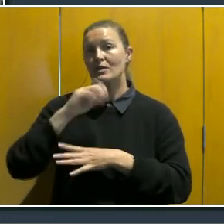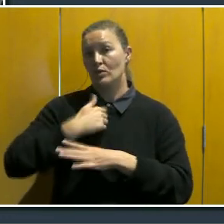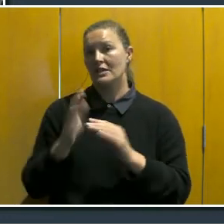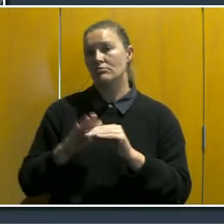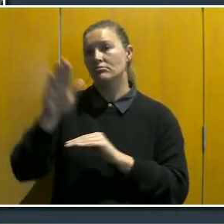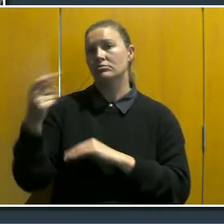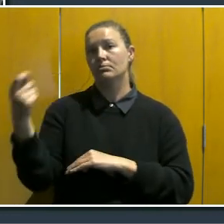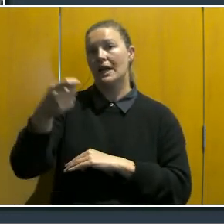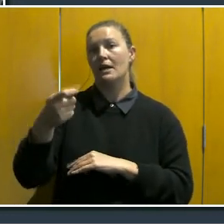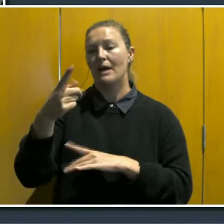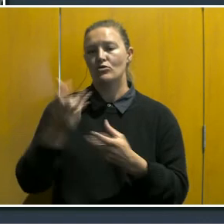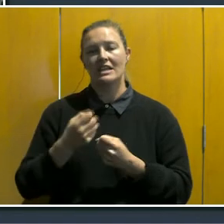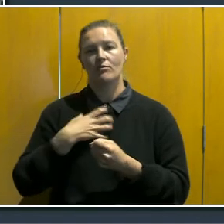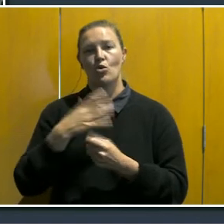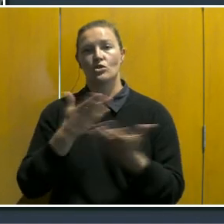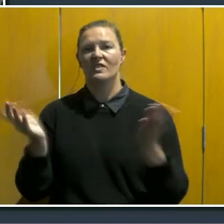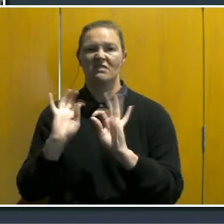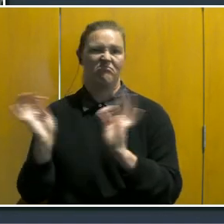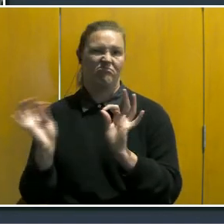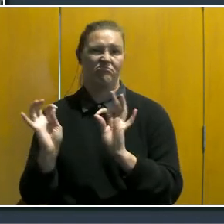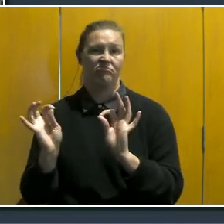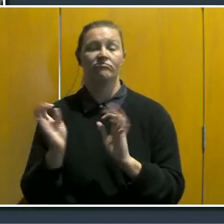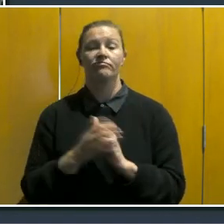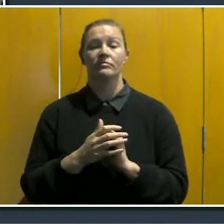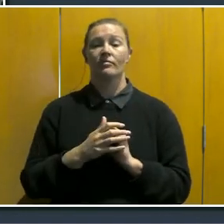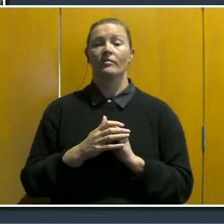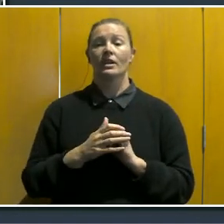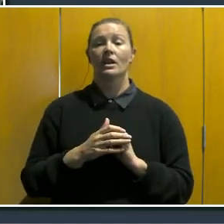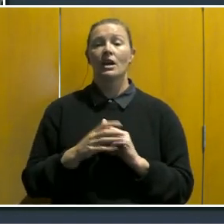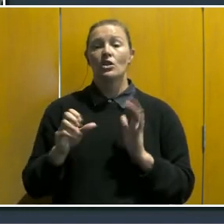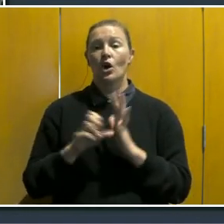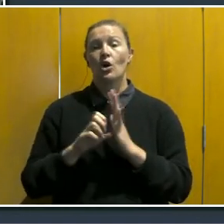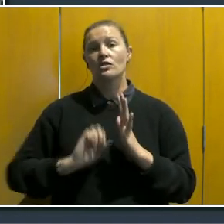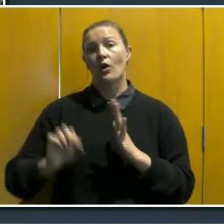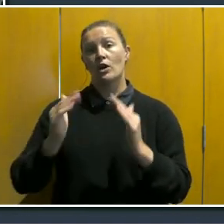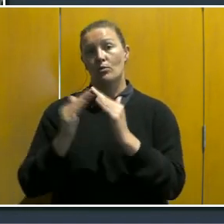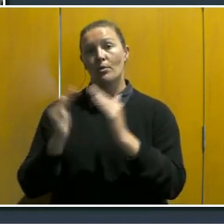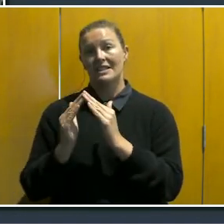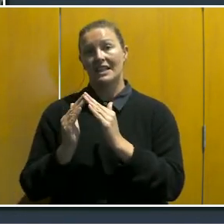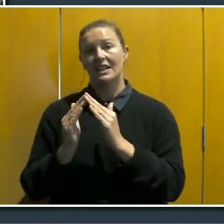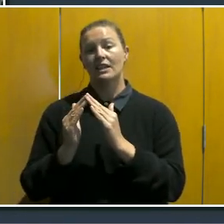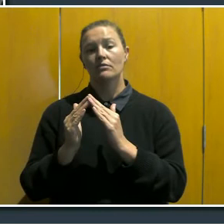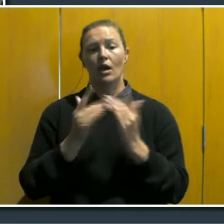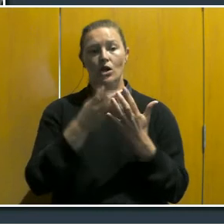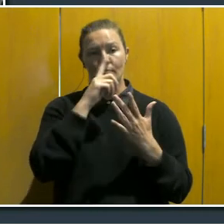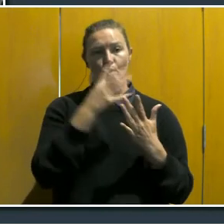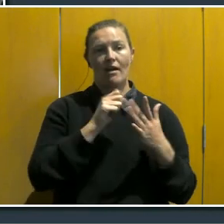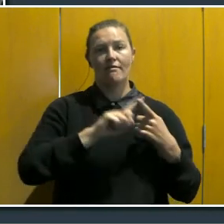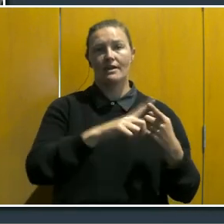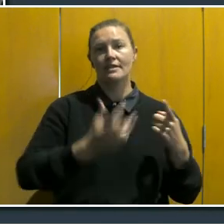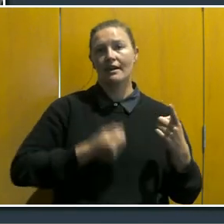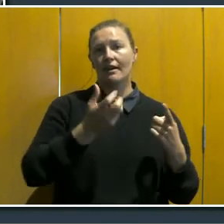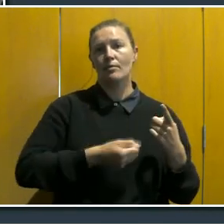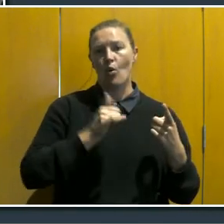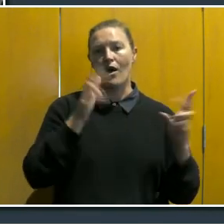receive nothing. The fixed costs of owning property are rising every year, and a lot of people are living on fixed incomes or diminishing